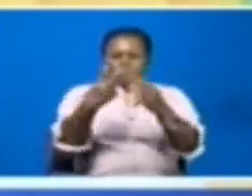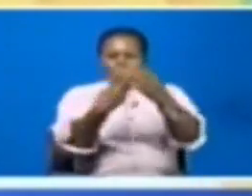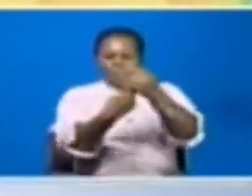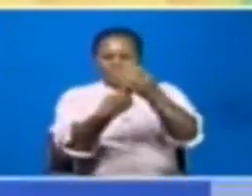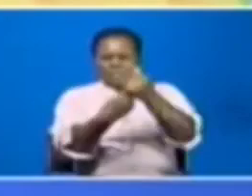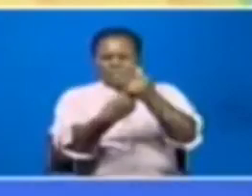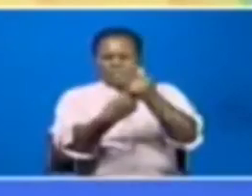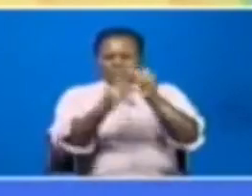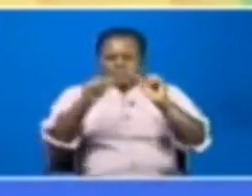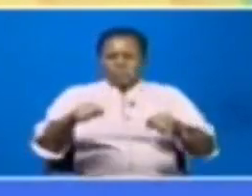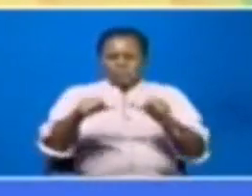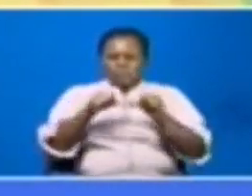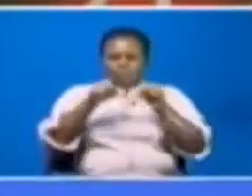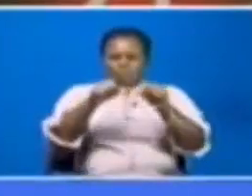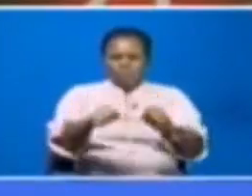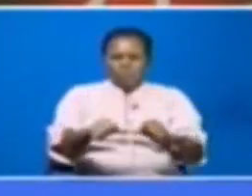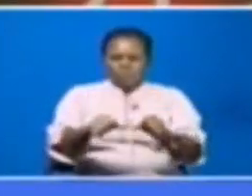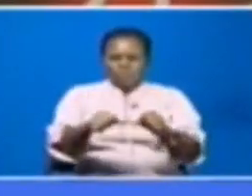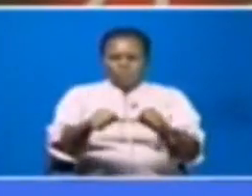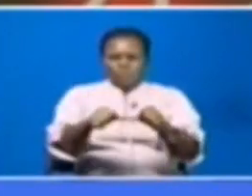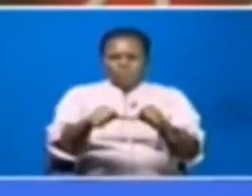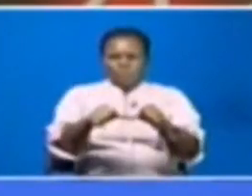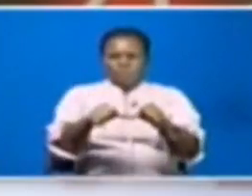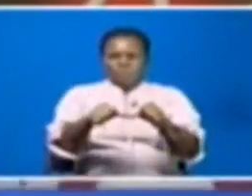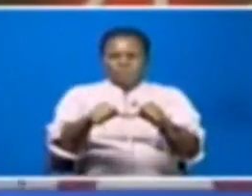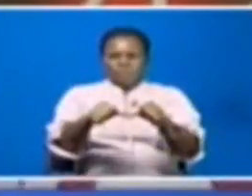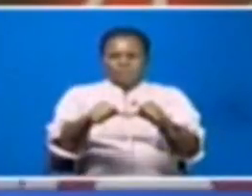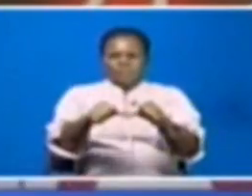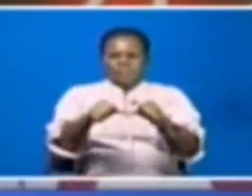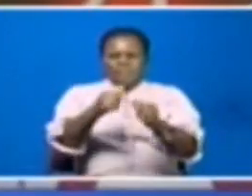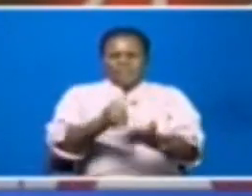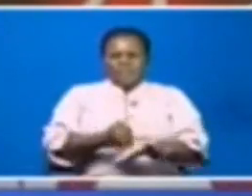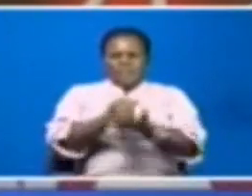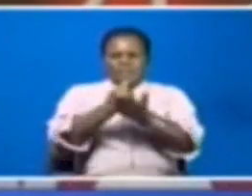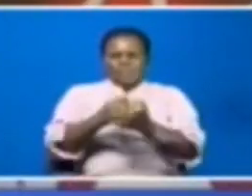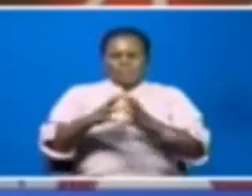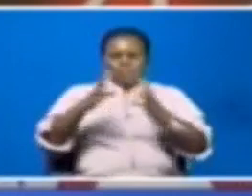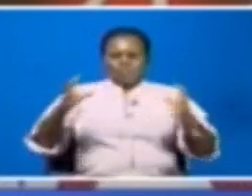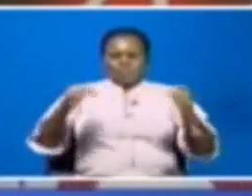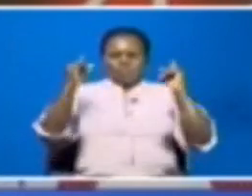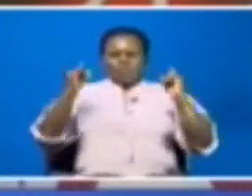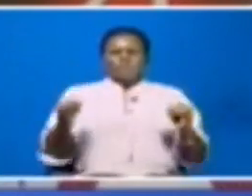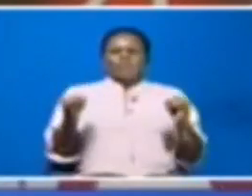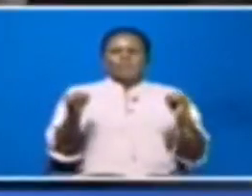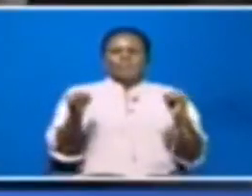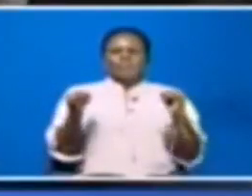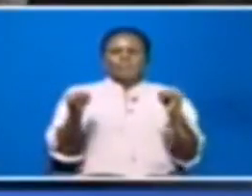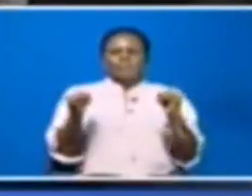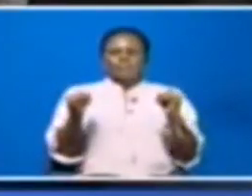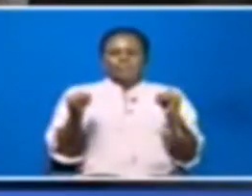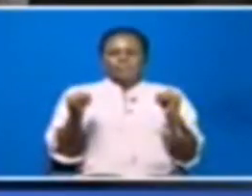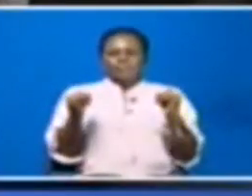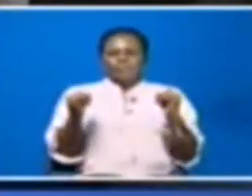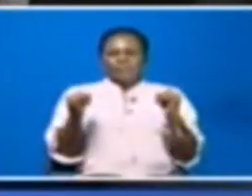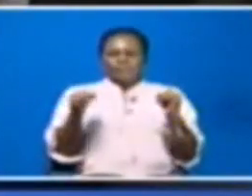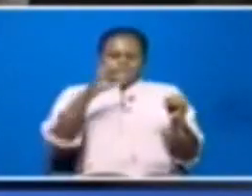teams so that they can continue to build the skills that they need to help grow this wonderful ecosystem. In terms